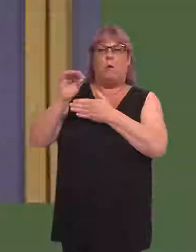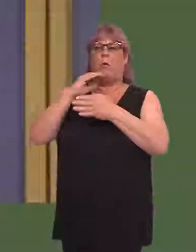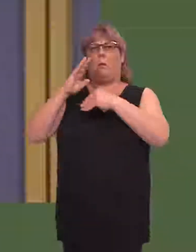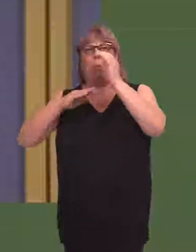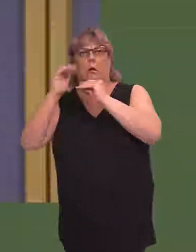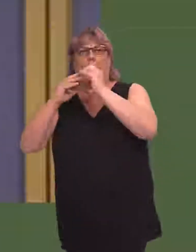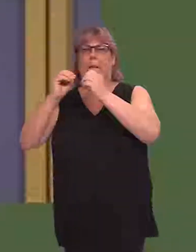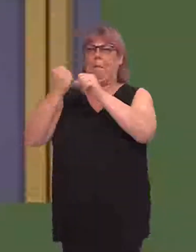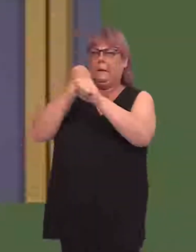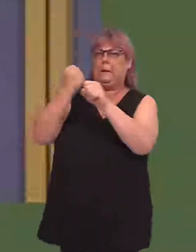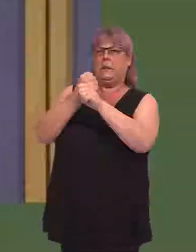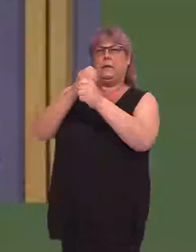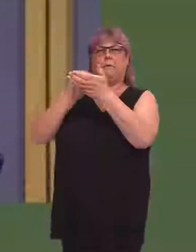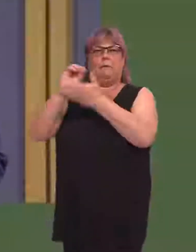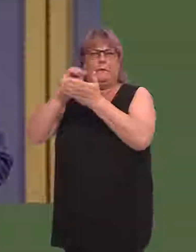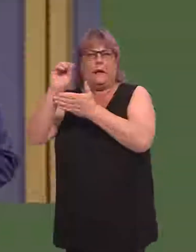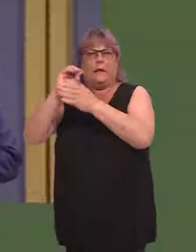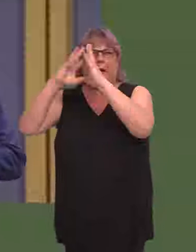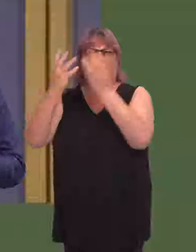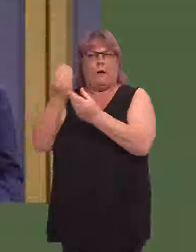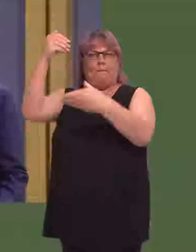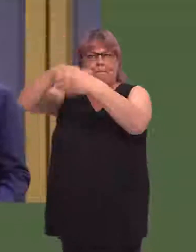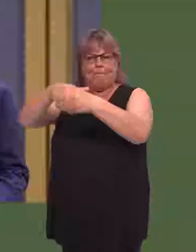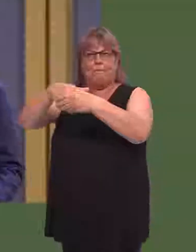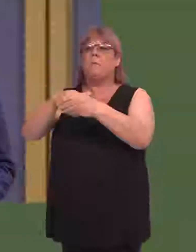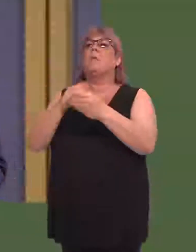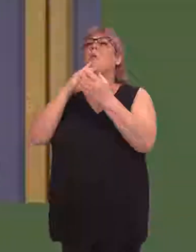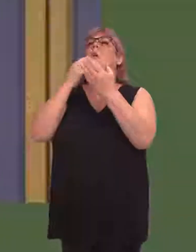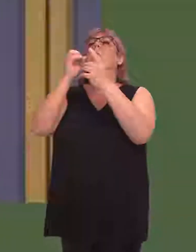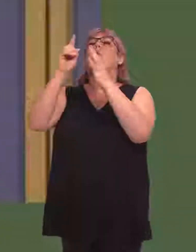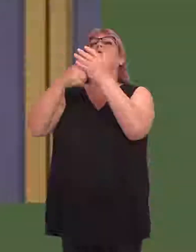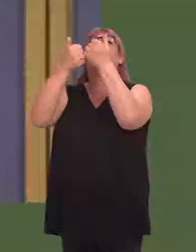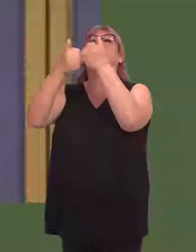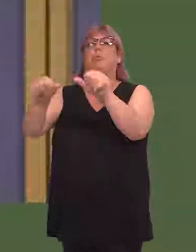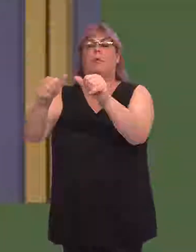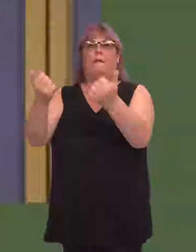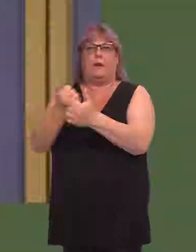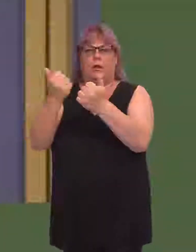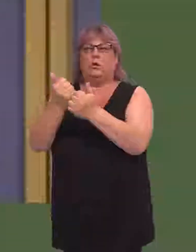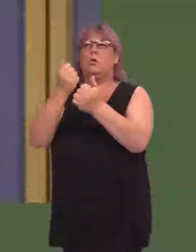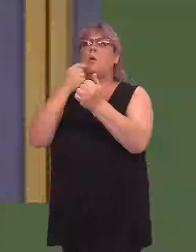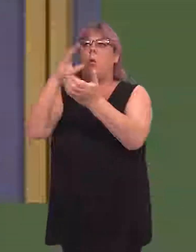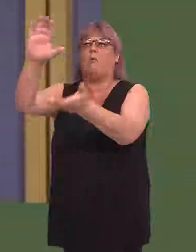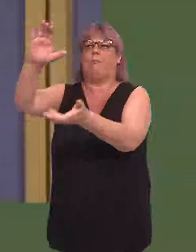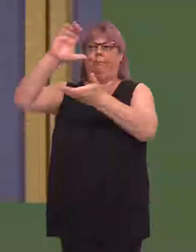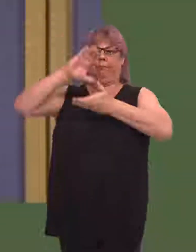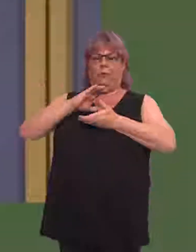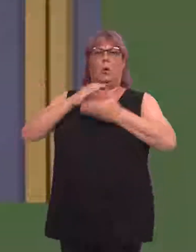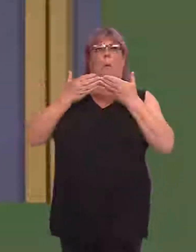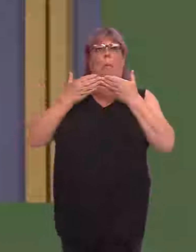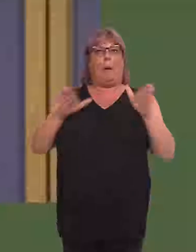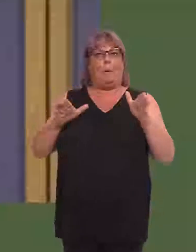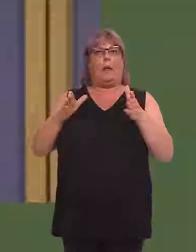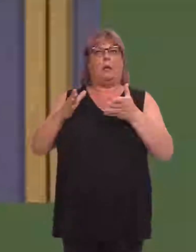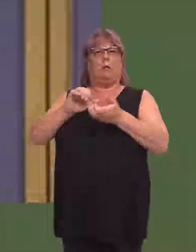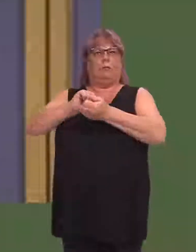construction, maintenance and financing the project. And at the end of the project, it will be transferred into public ownership. So can I ask the